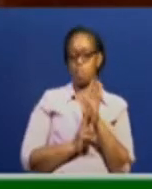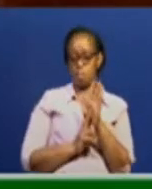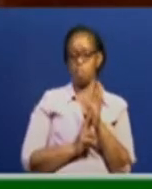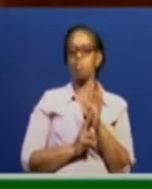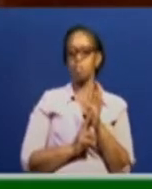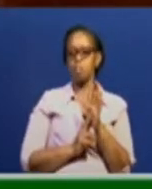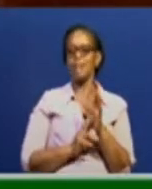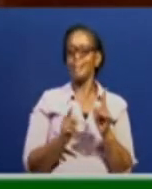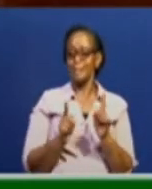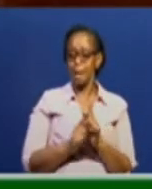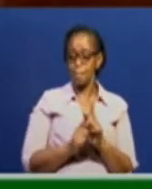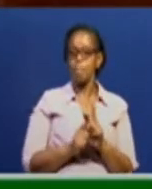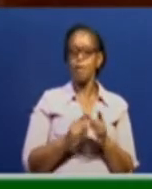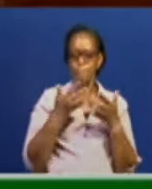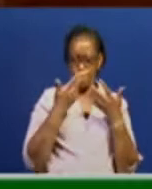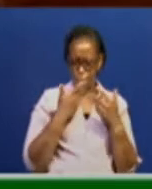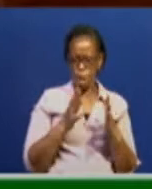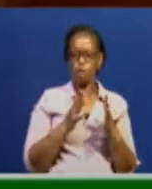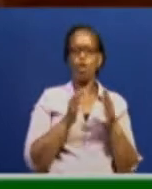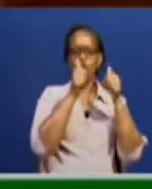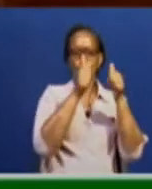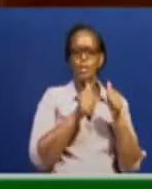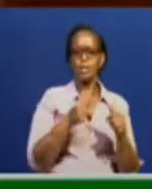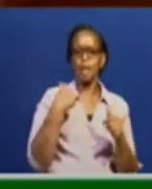and by Gazette Notice Number